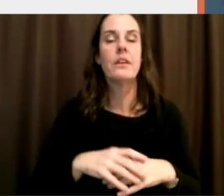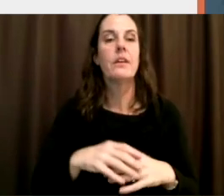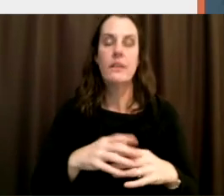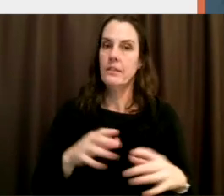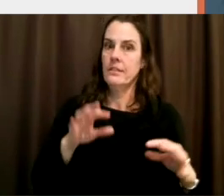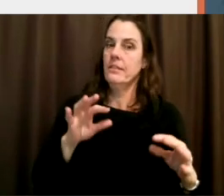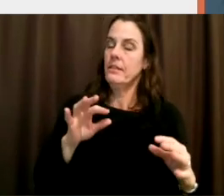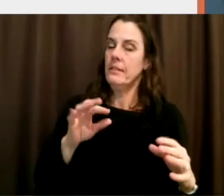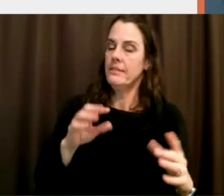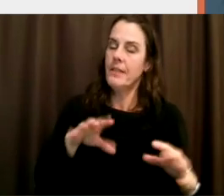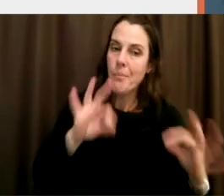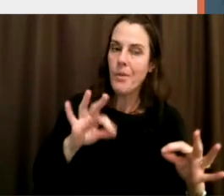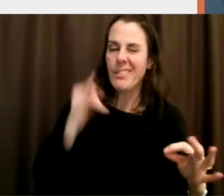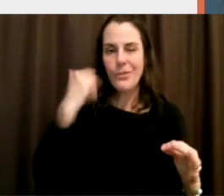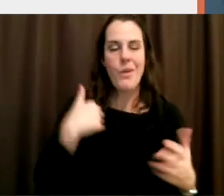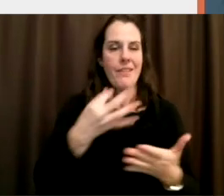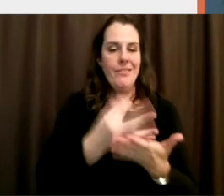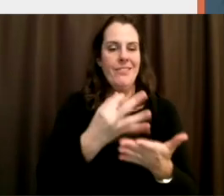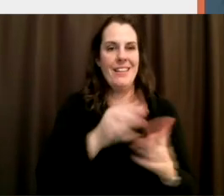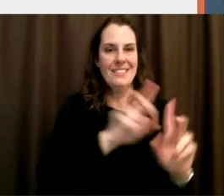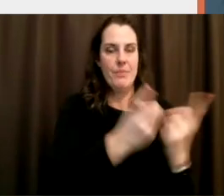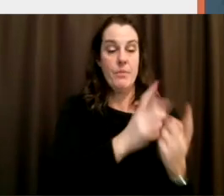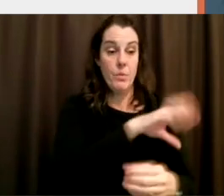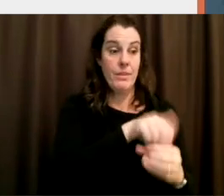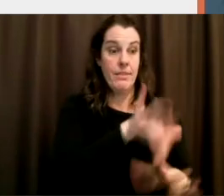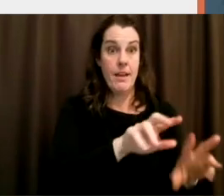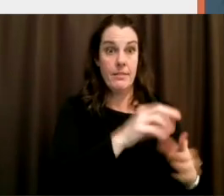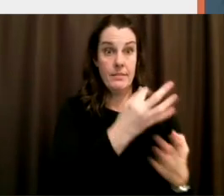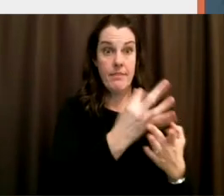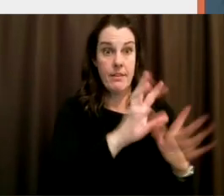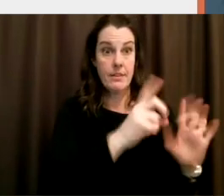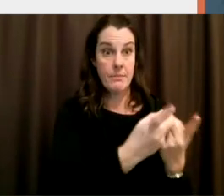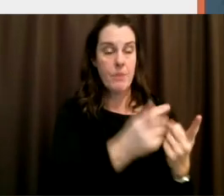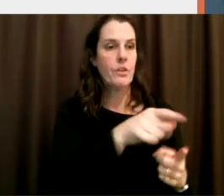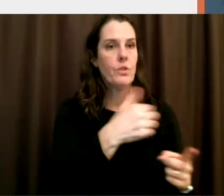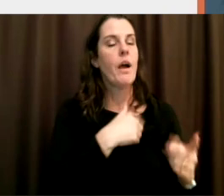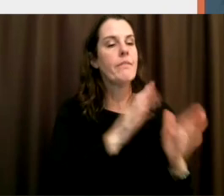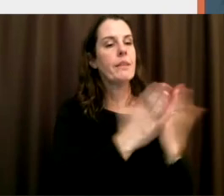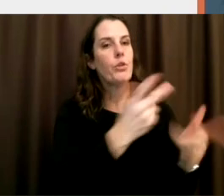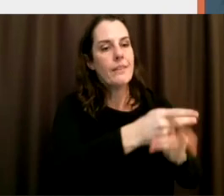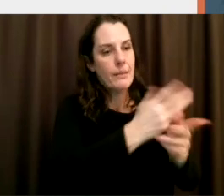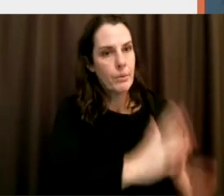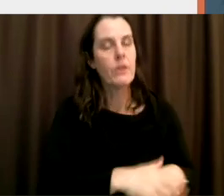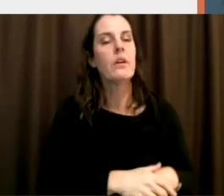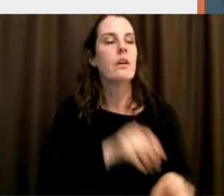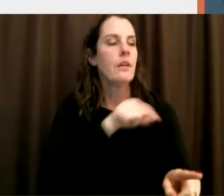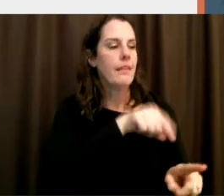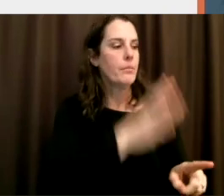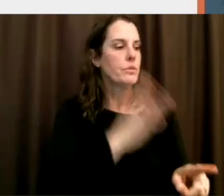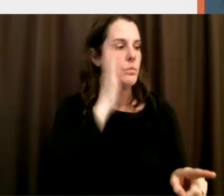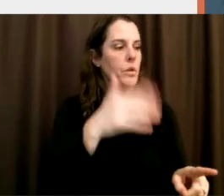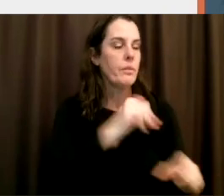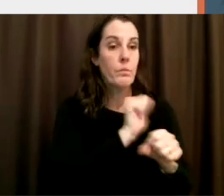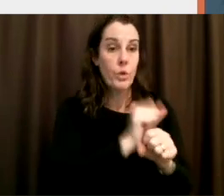finance department. Within that finance department, we would have the bookkeeper, right? And this bookkeeper is going to be,